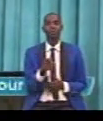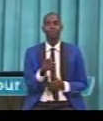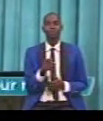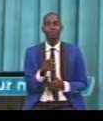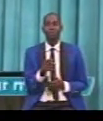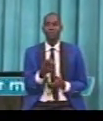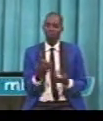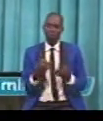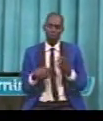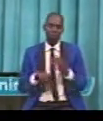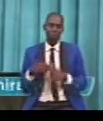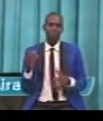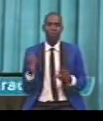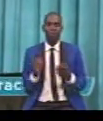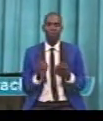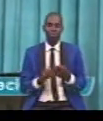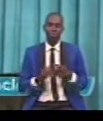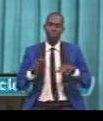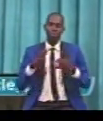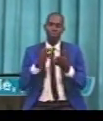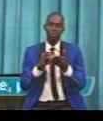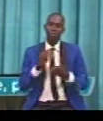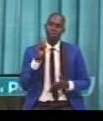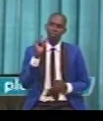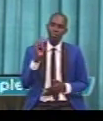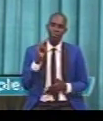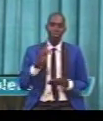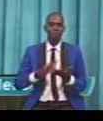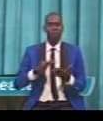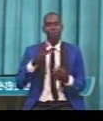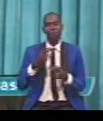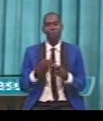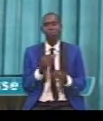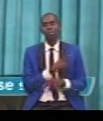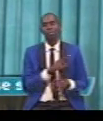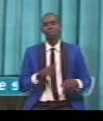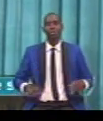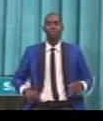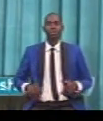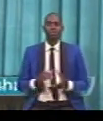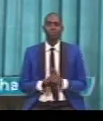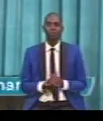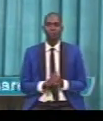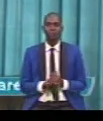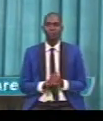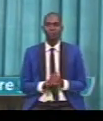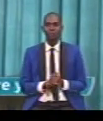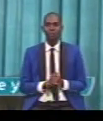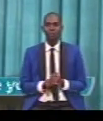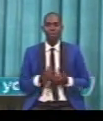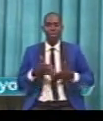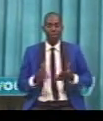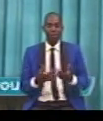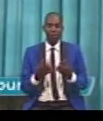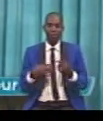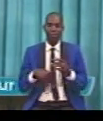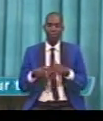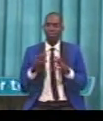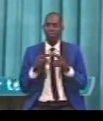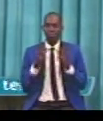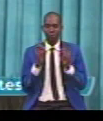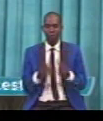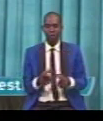Come out and testify and glorify the name of the Lord. Let's come quickly. We are waiting for